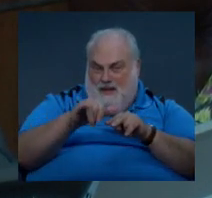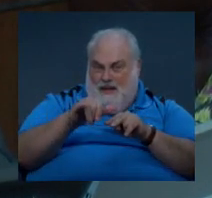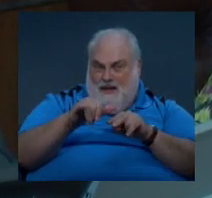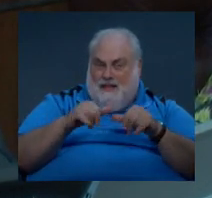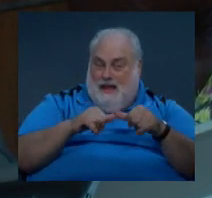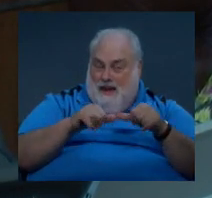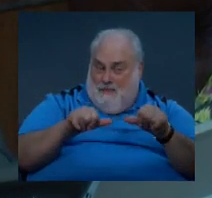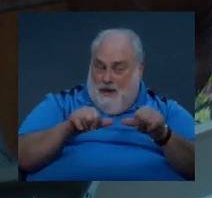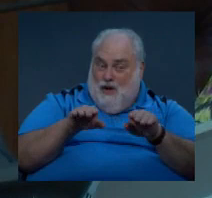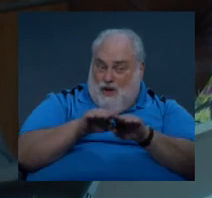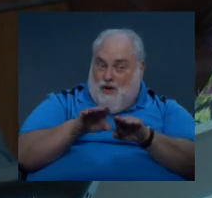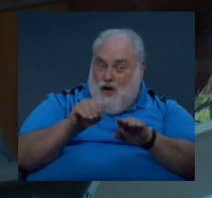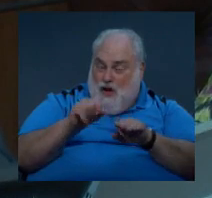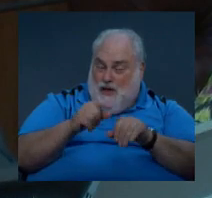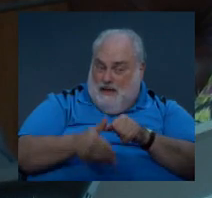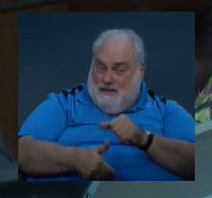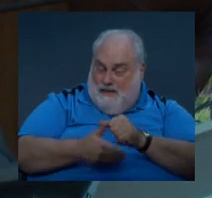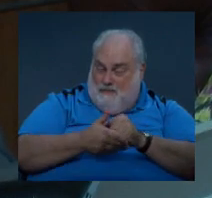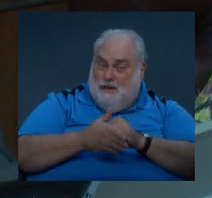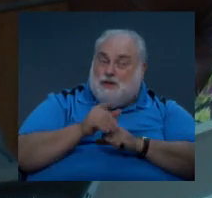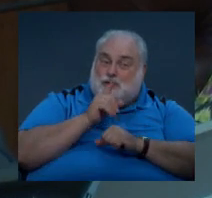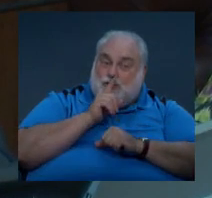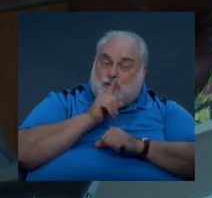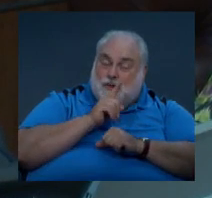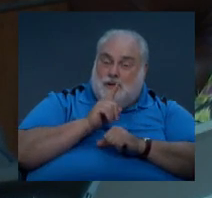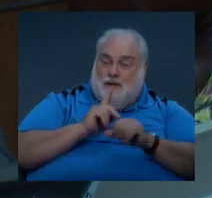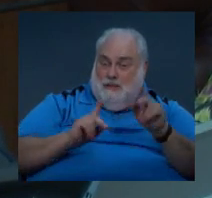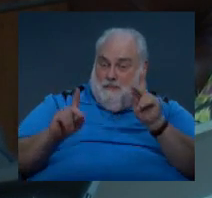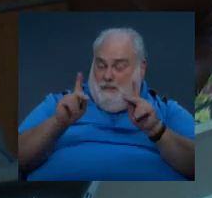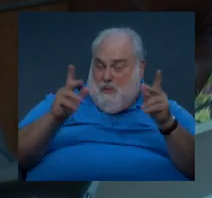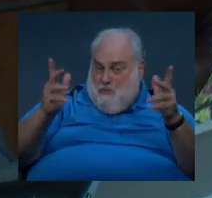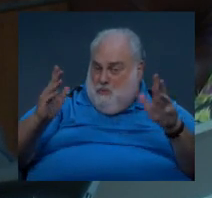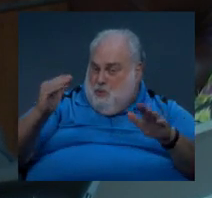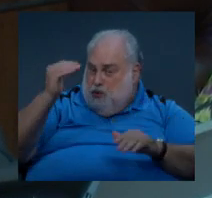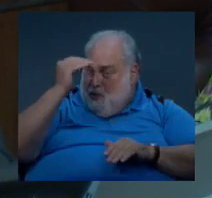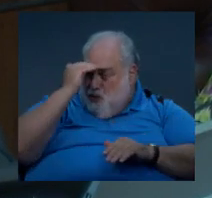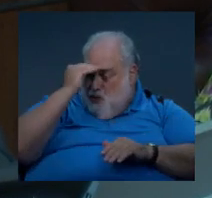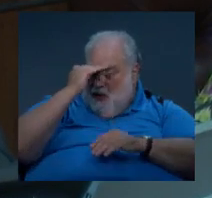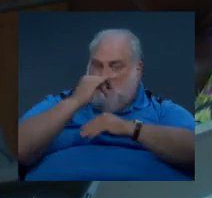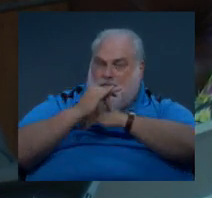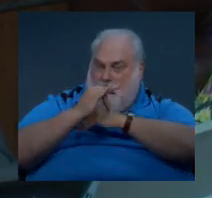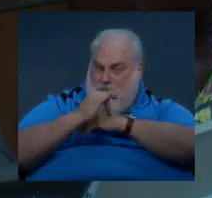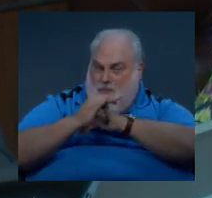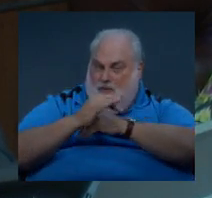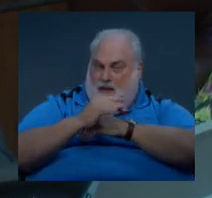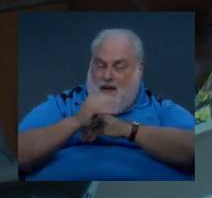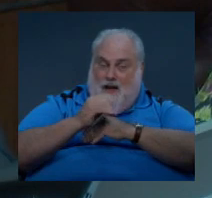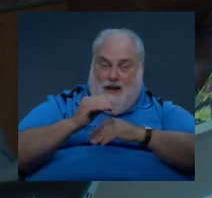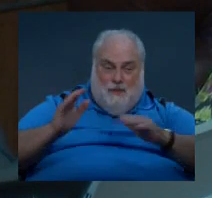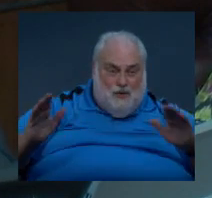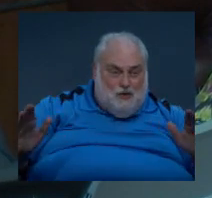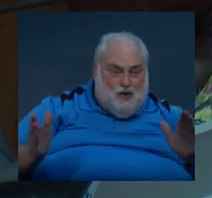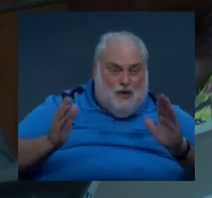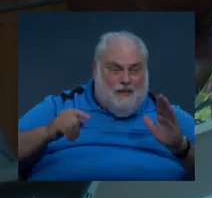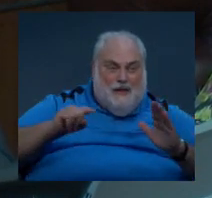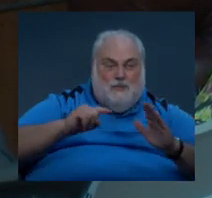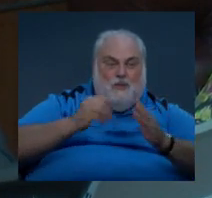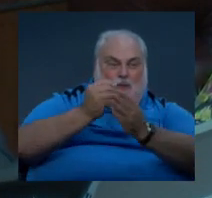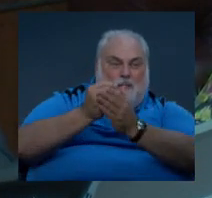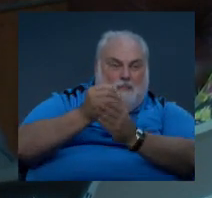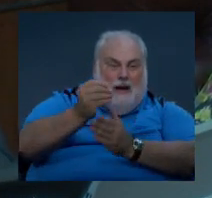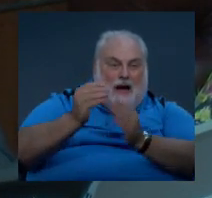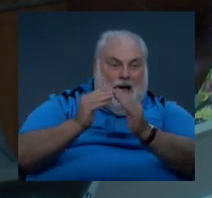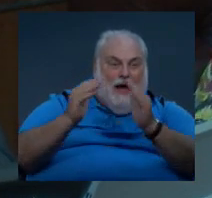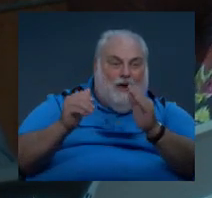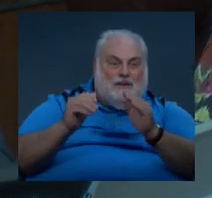that down payment and closing cost assistance, I'm going to make sure that my constituents know that it's available, and I'm going to encourage them to buy homes